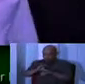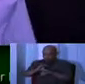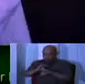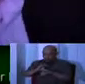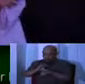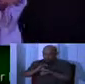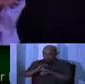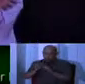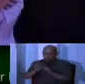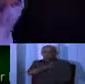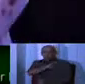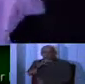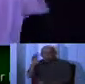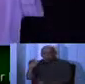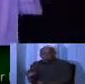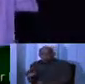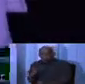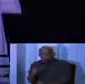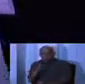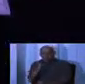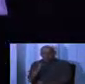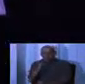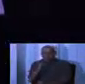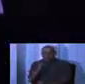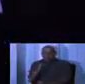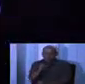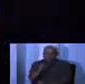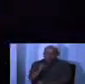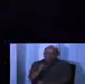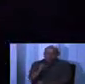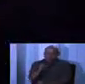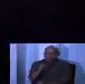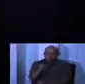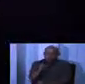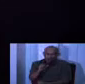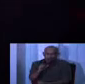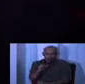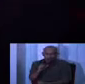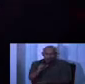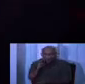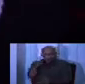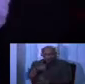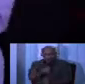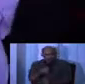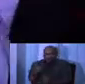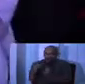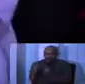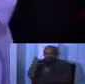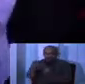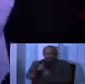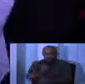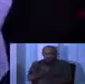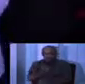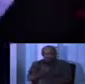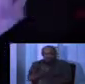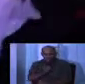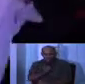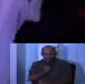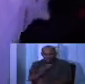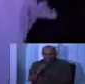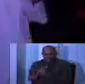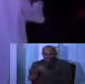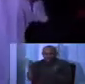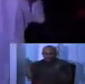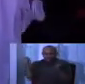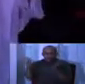title of Christmas, It's Not Your Birthday. It was an opportunity for us to remind ourselves that in the midst of